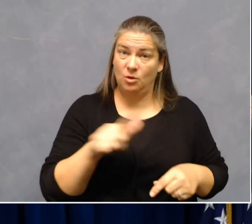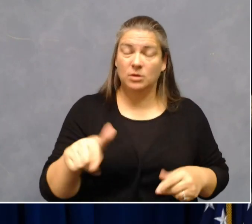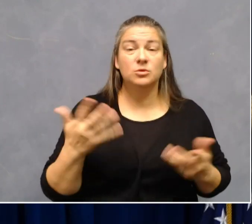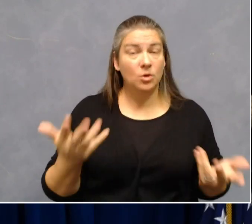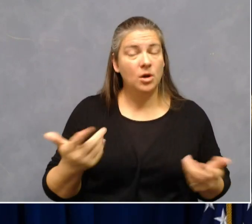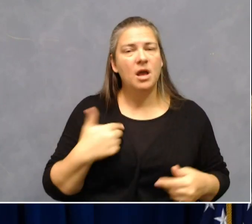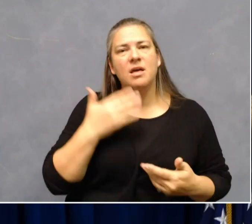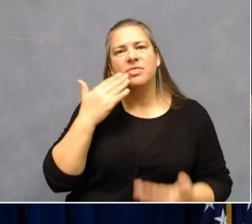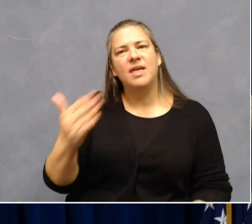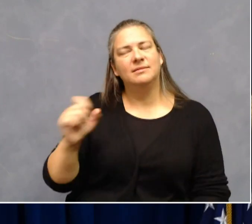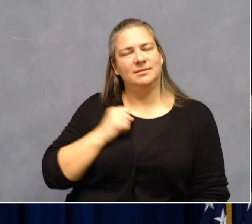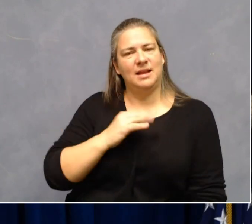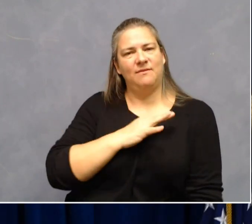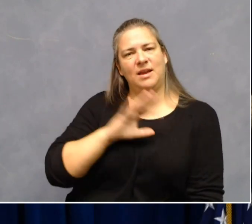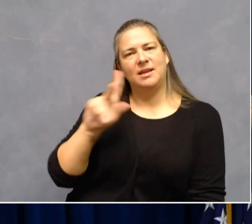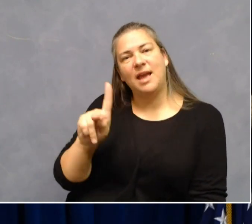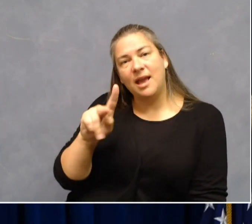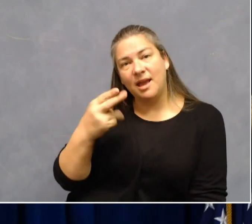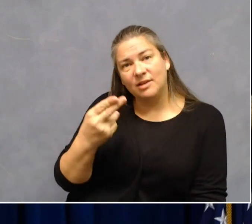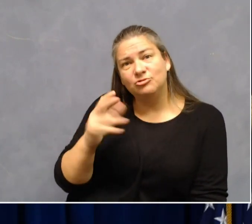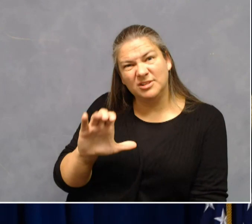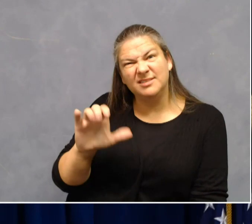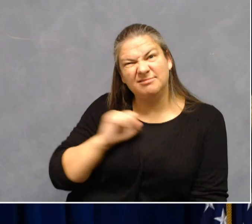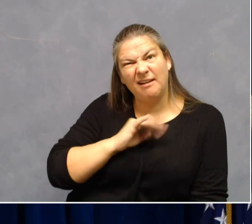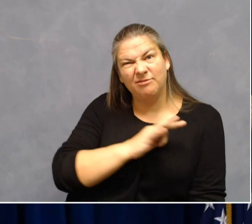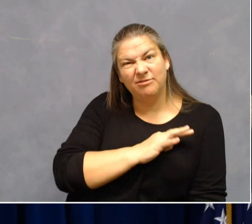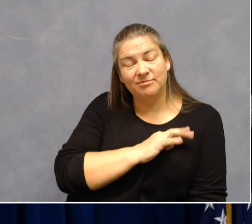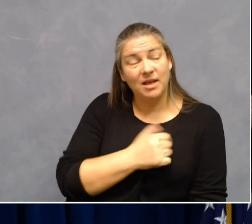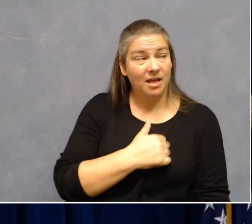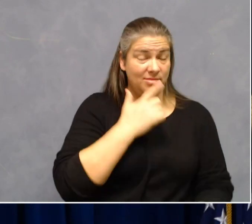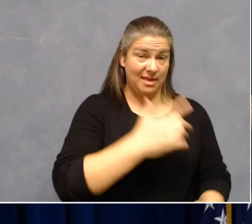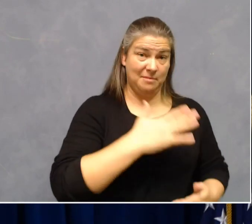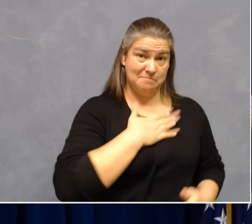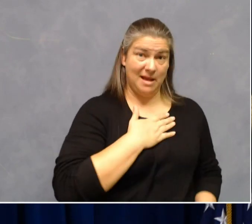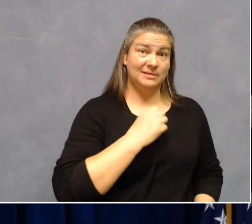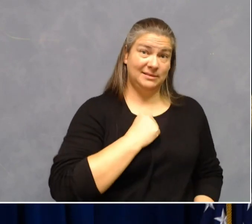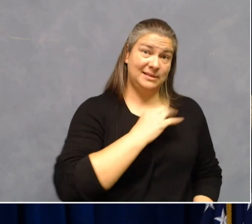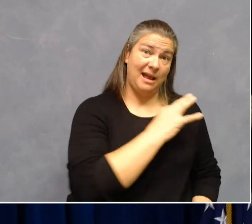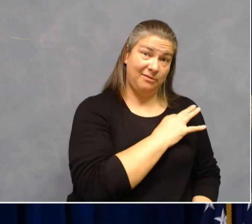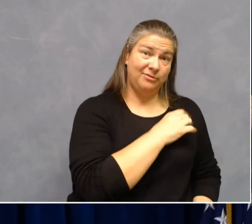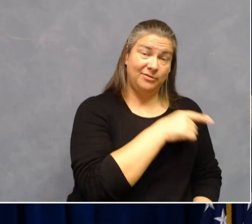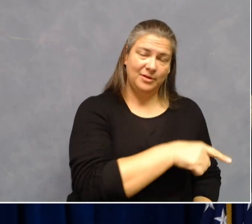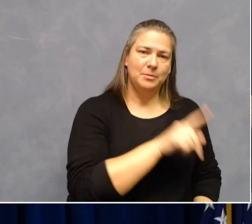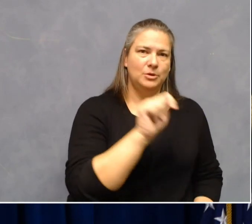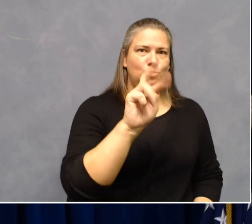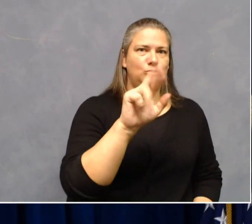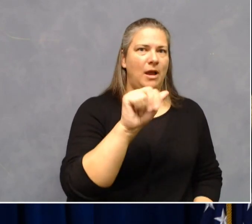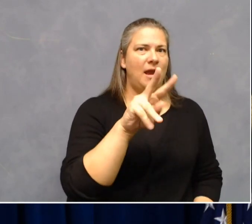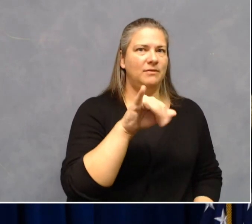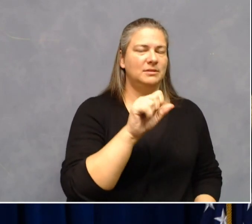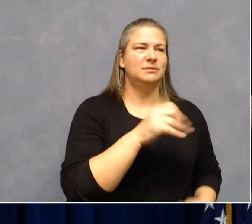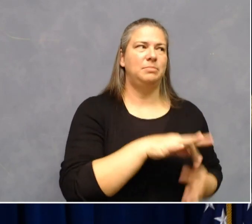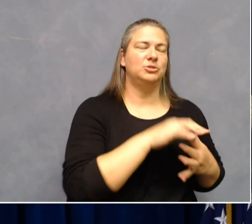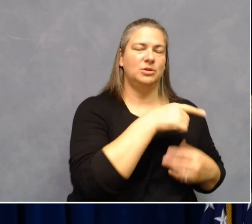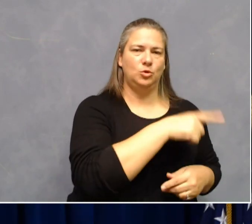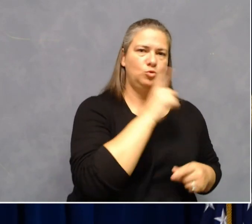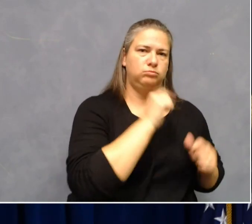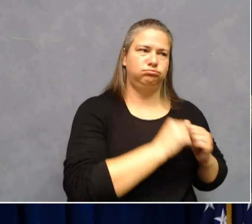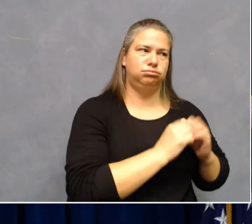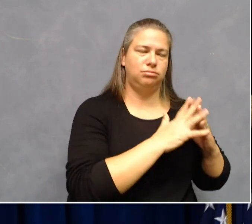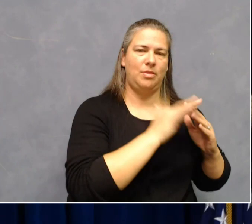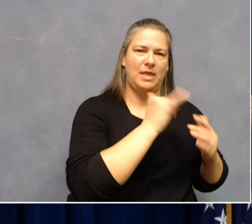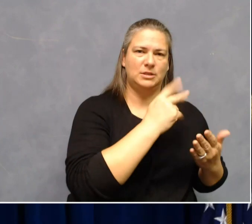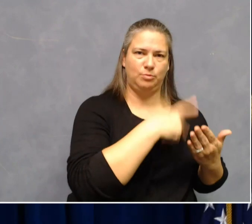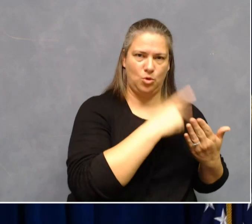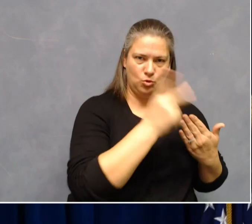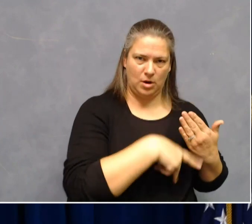I want to thank my staff, especially Travis Mayo, who helped put this program together. We